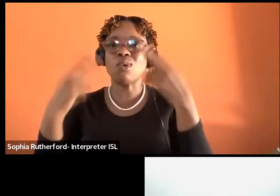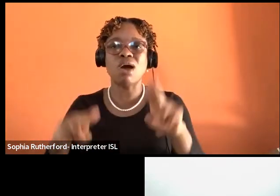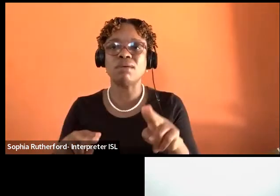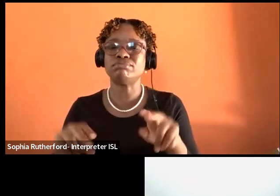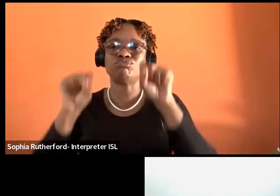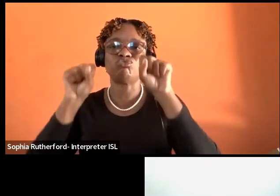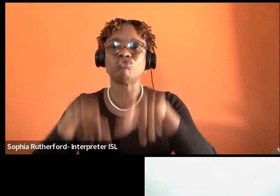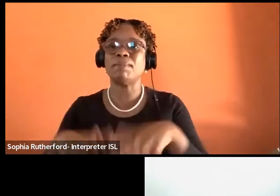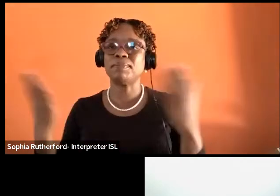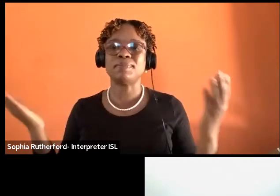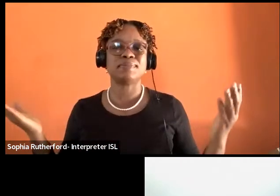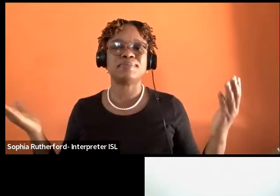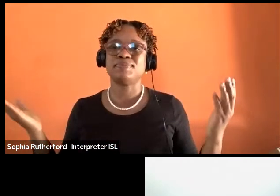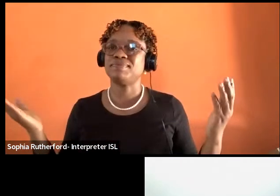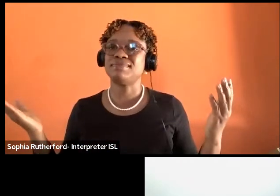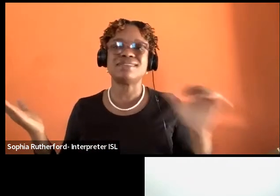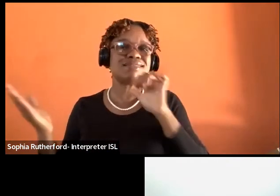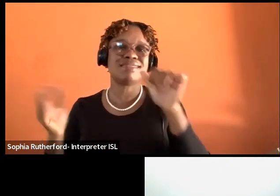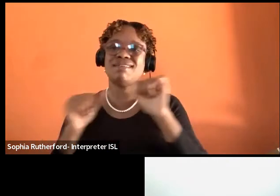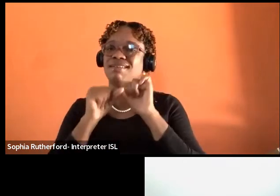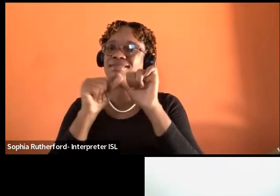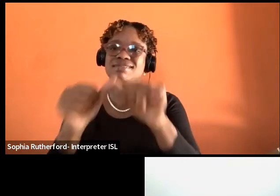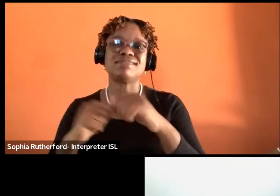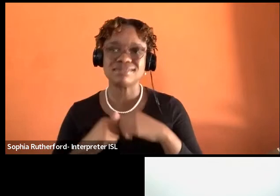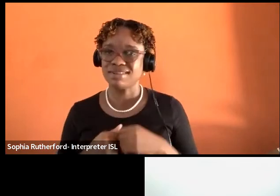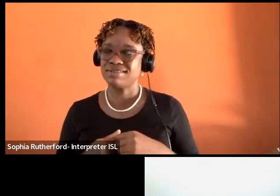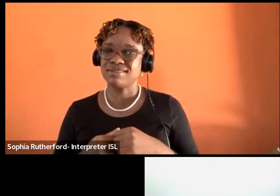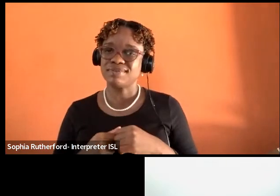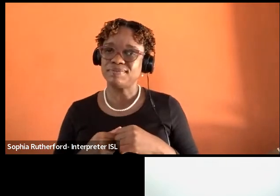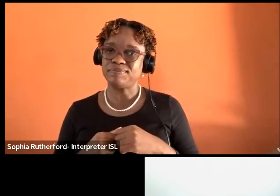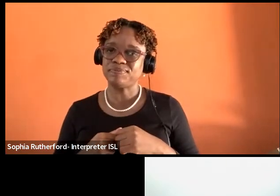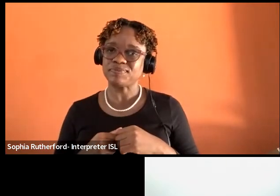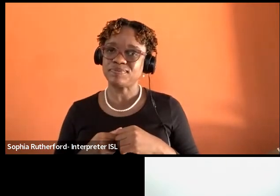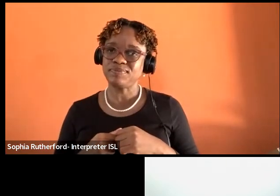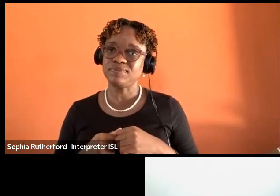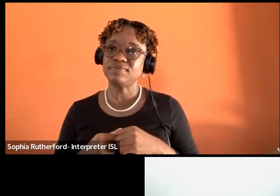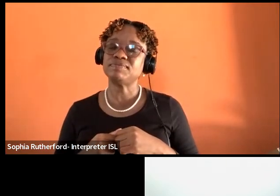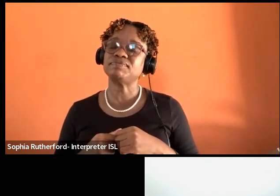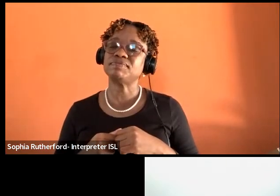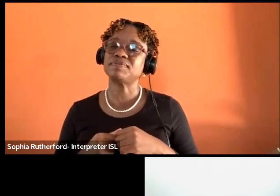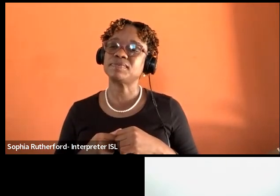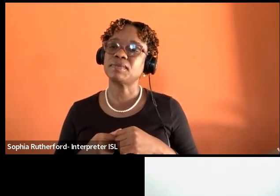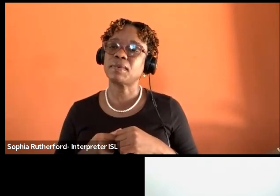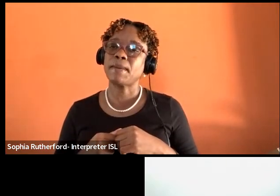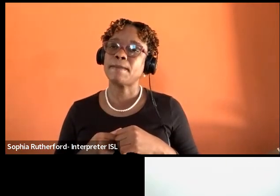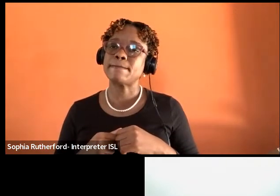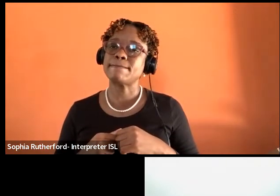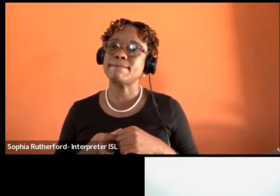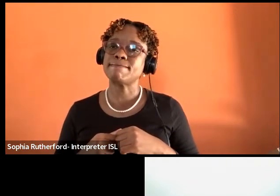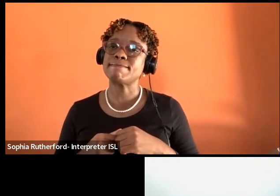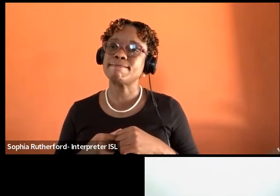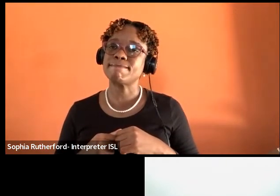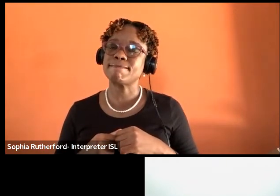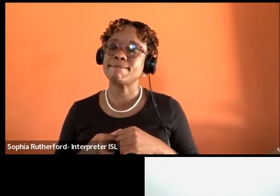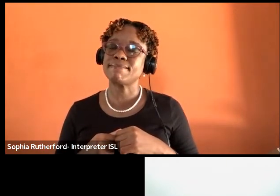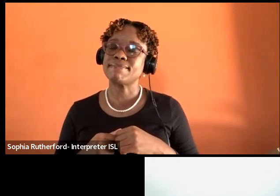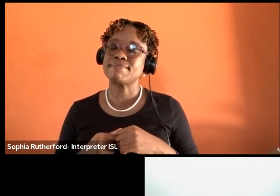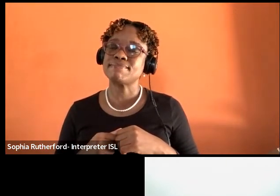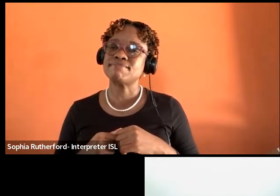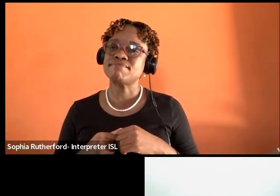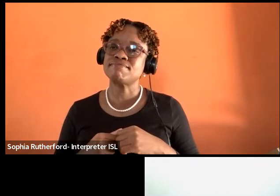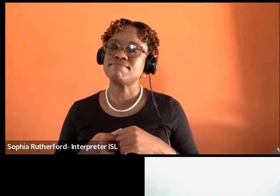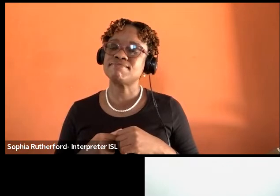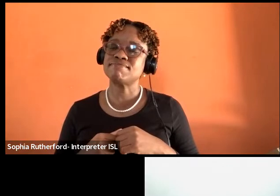not a consistency. I mentioned and spoke to the fact that you have years